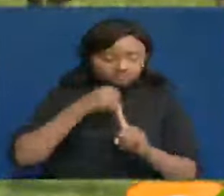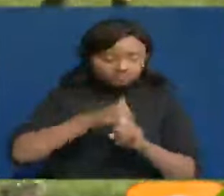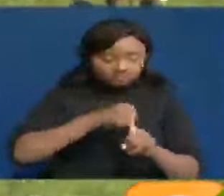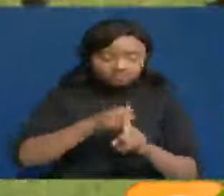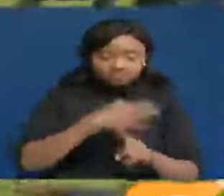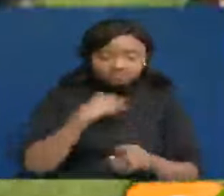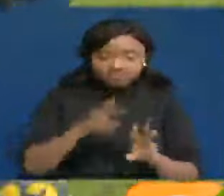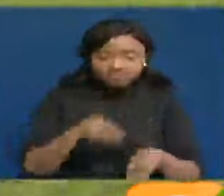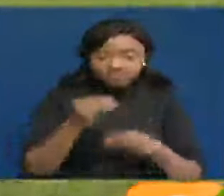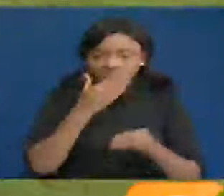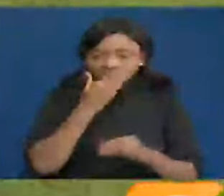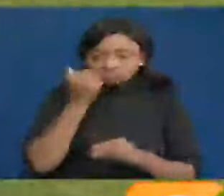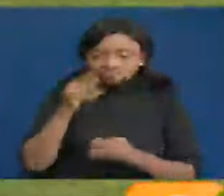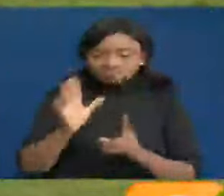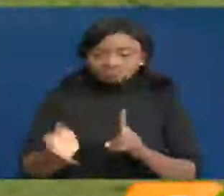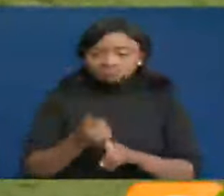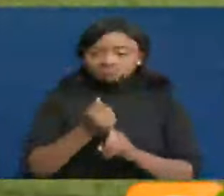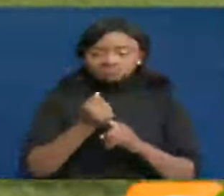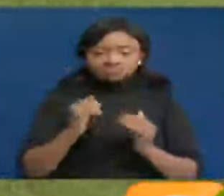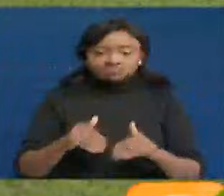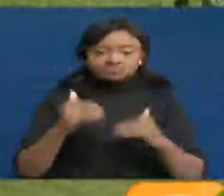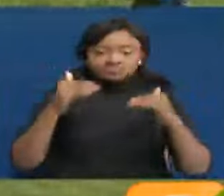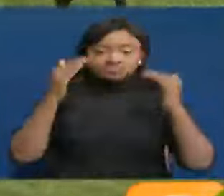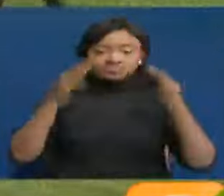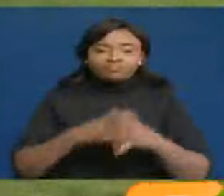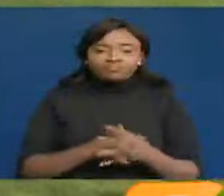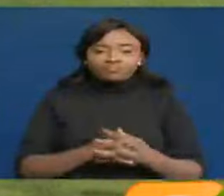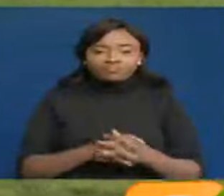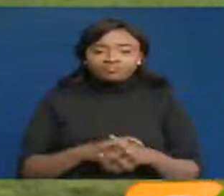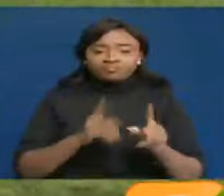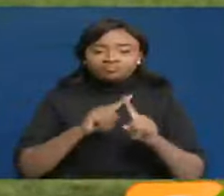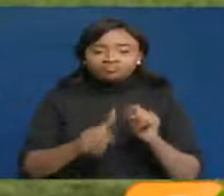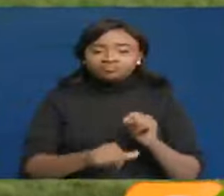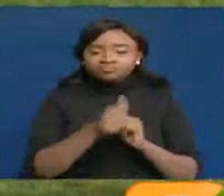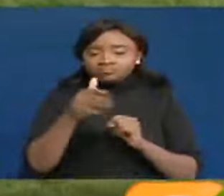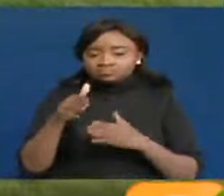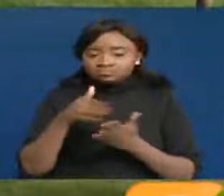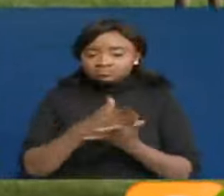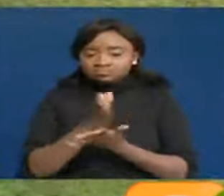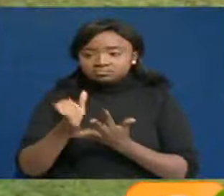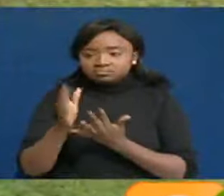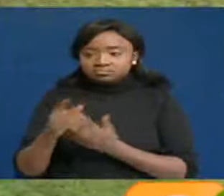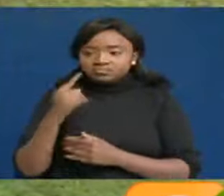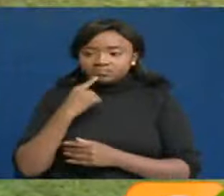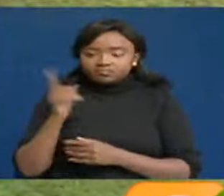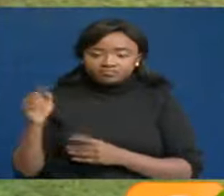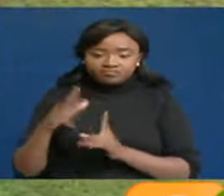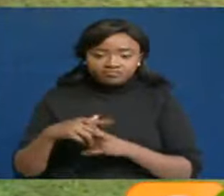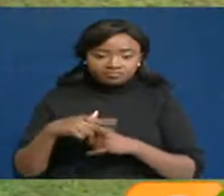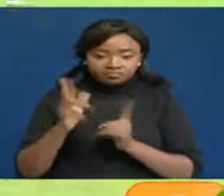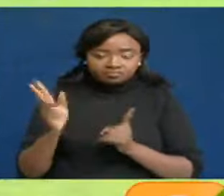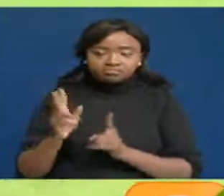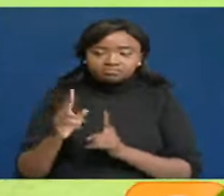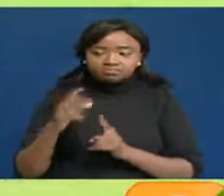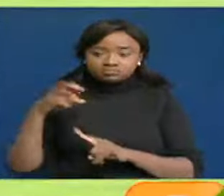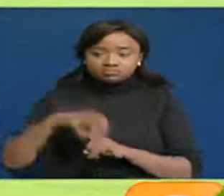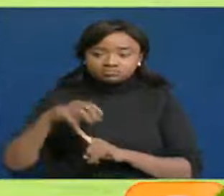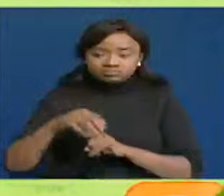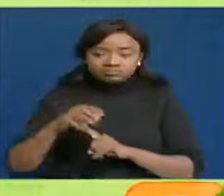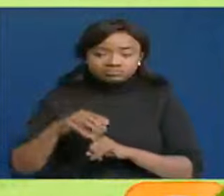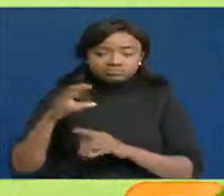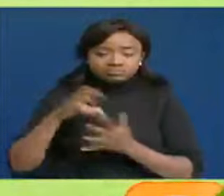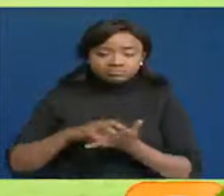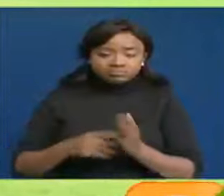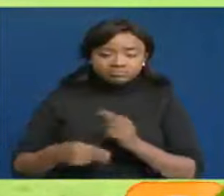best with the hope of securing promotion to the Kenya Cup. In other fixtures, Masinde Muliro started their Kru Championship campaign on a high